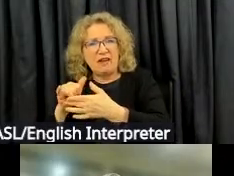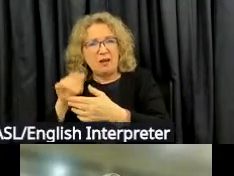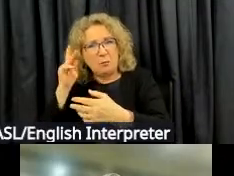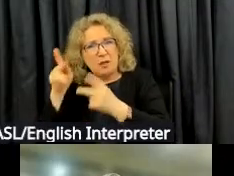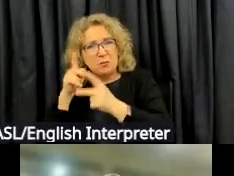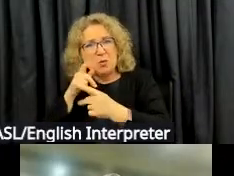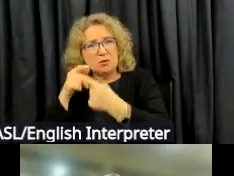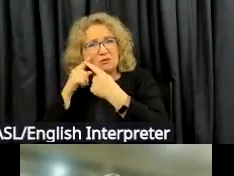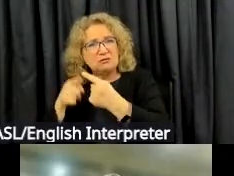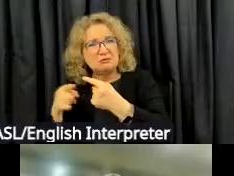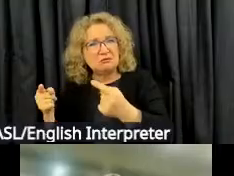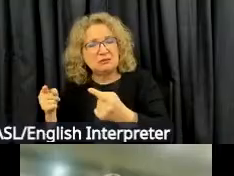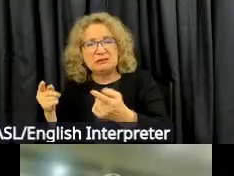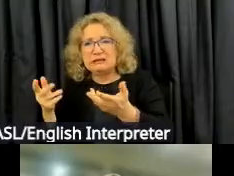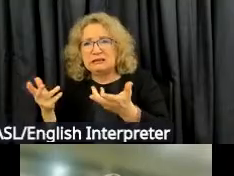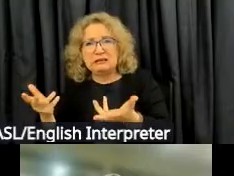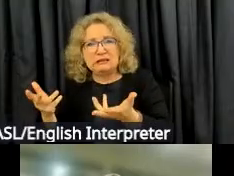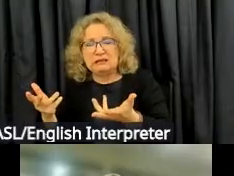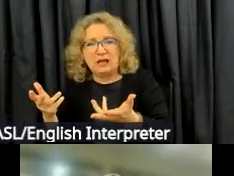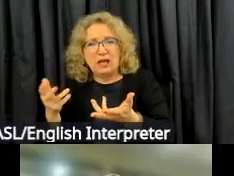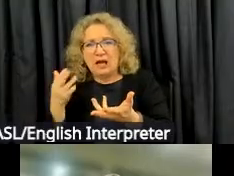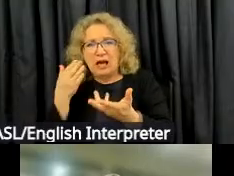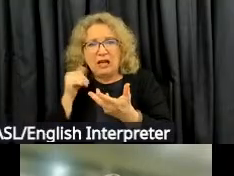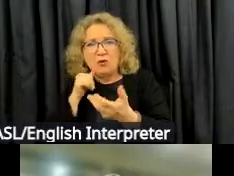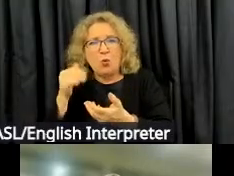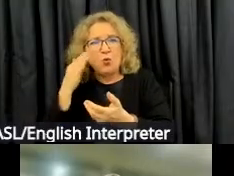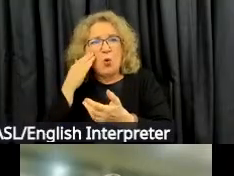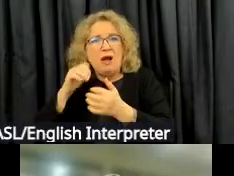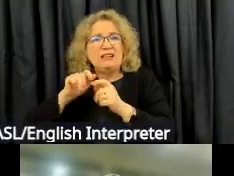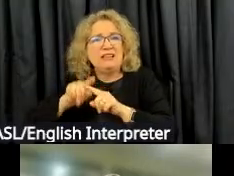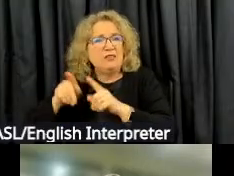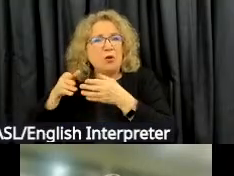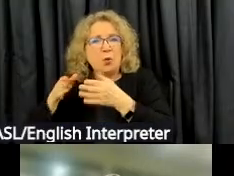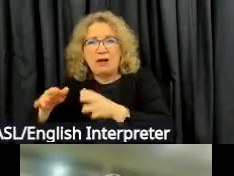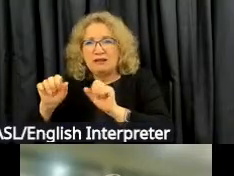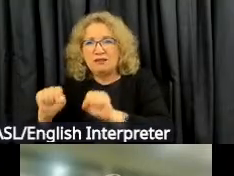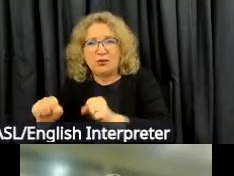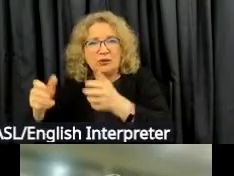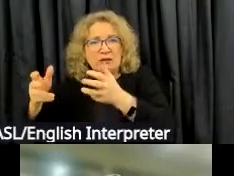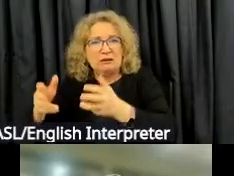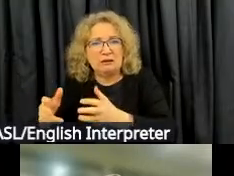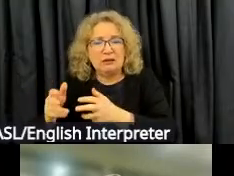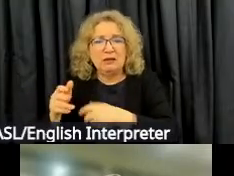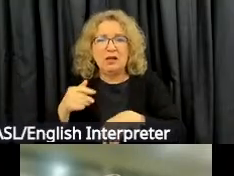but I don't know that you have